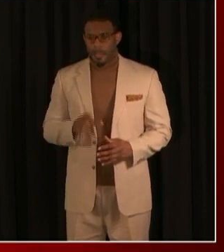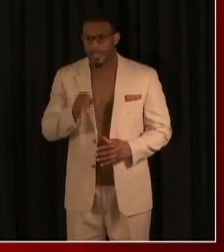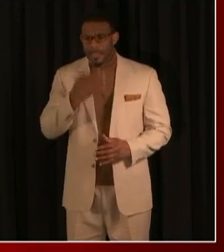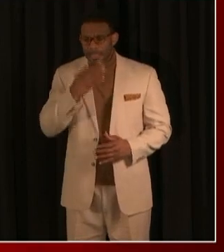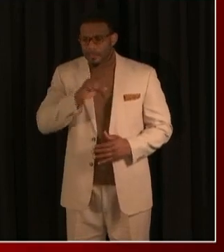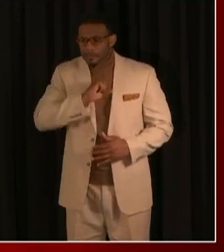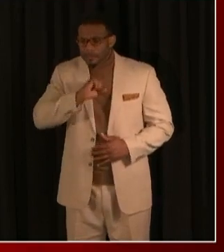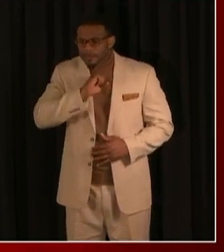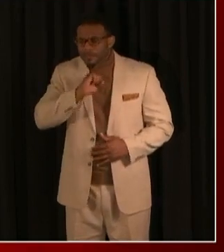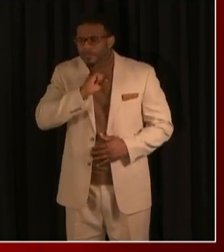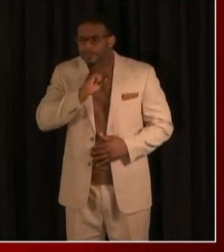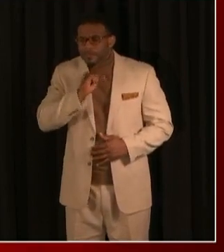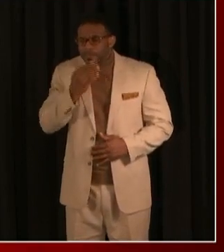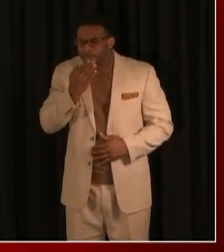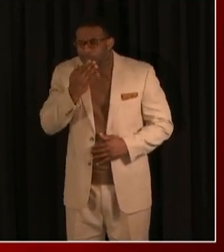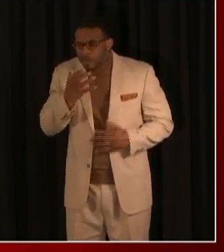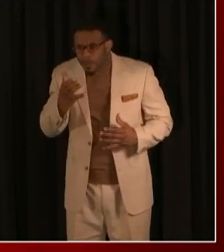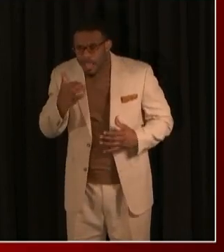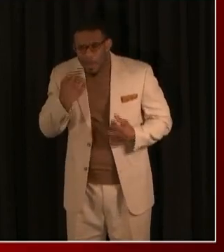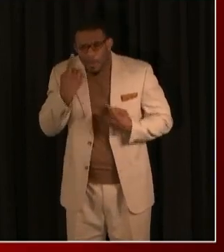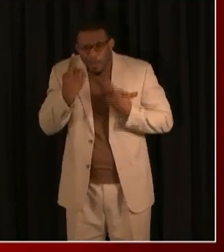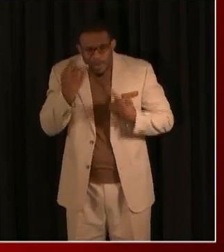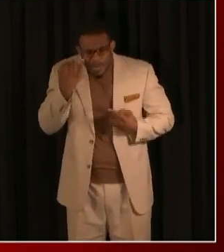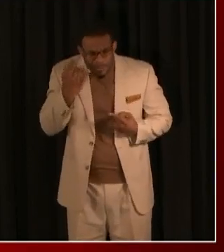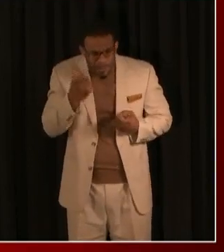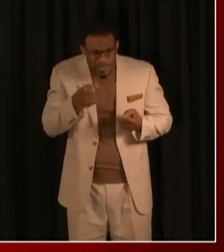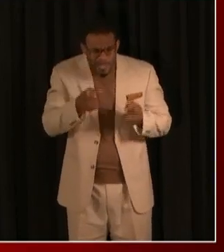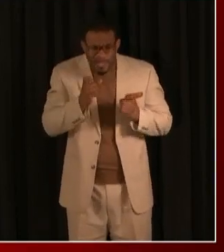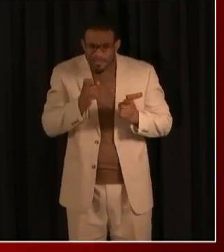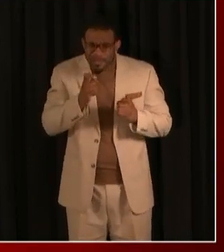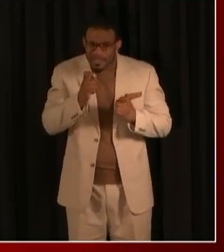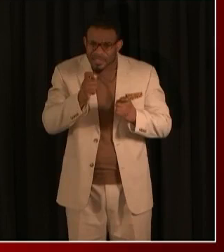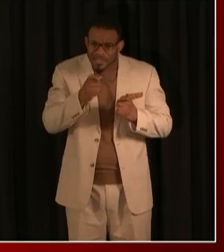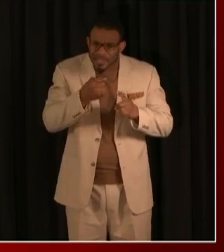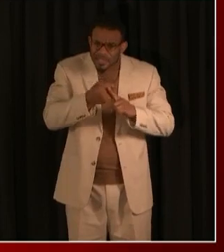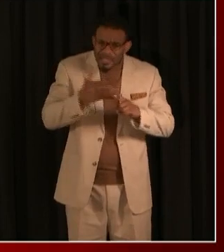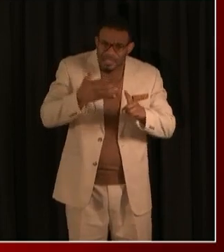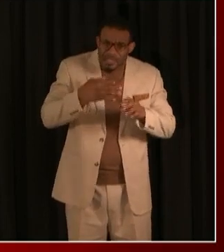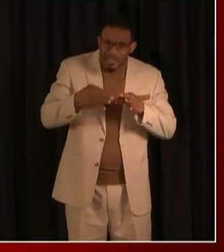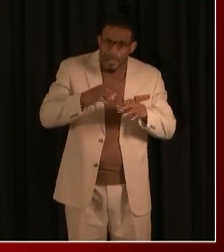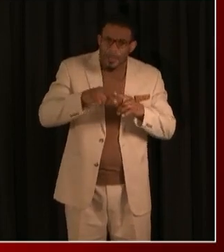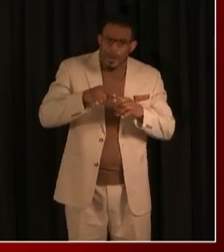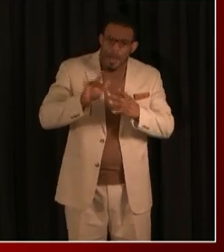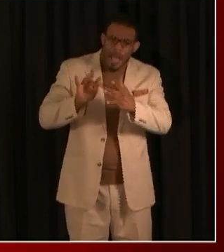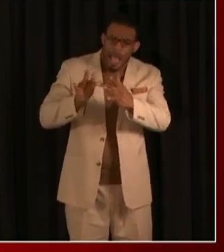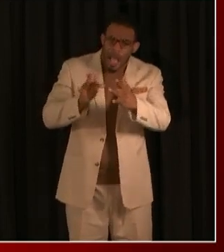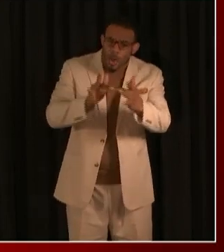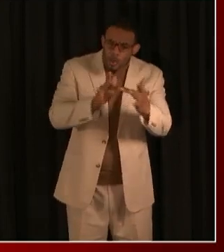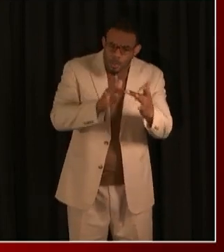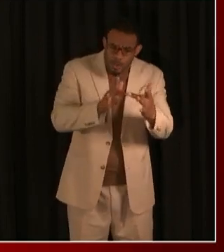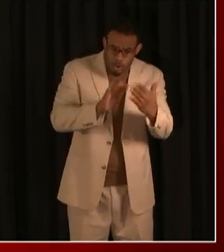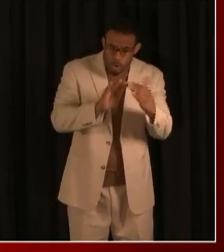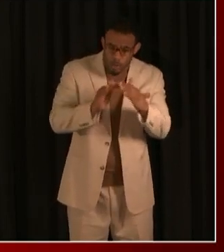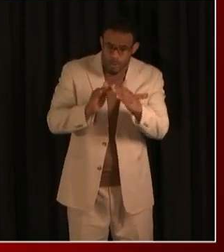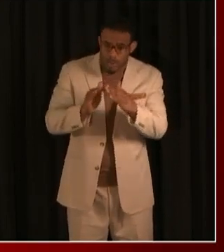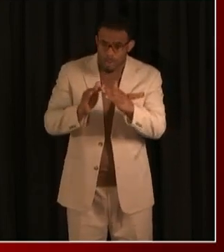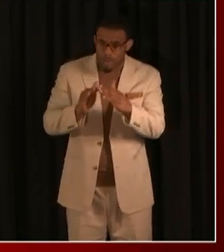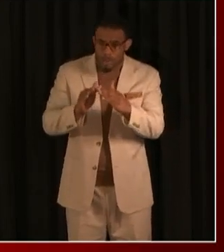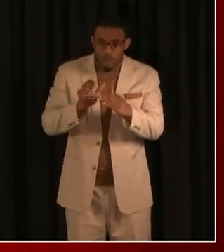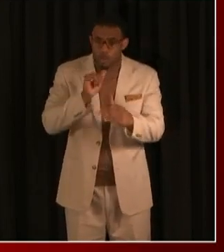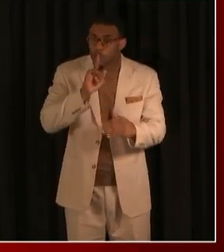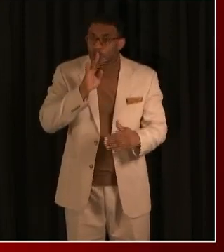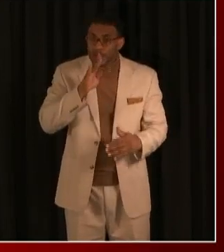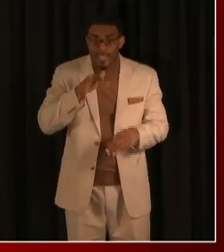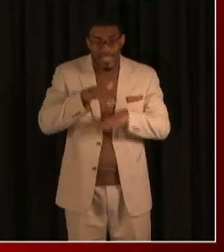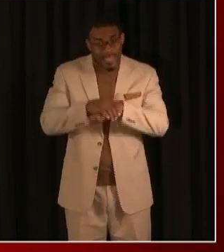Thank you. Thank you so much. I was just wondering if you could give some details about outreach to communities that don't